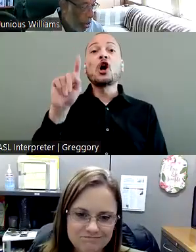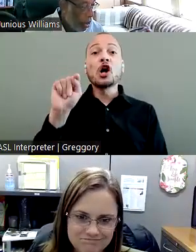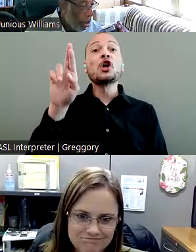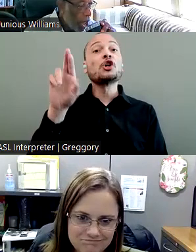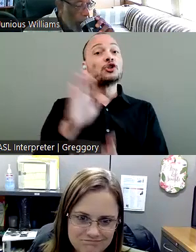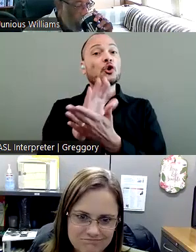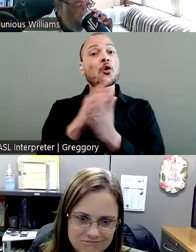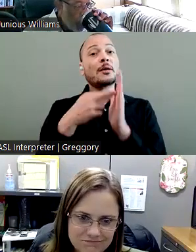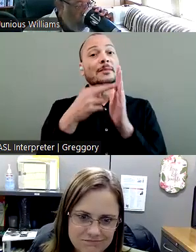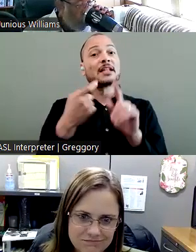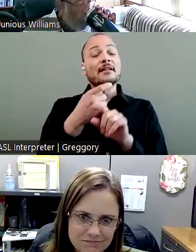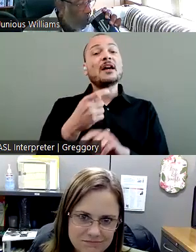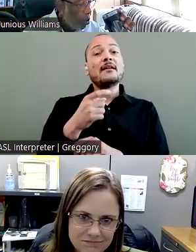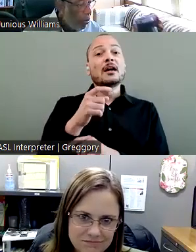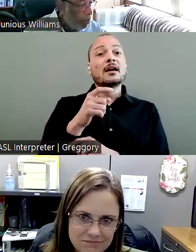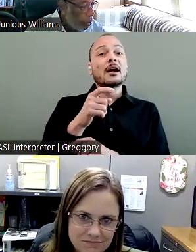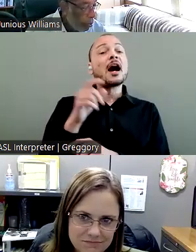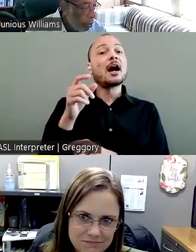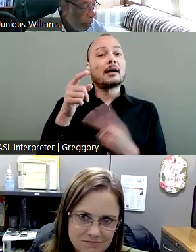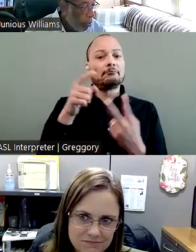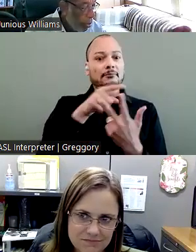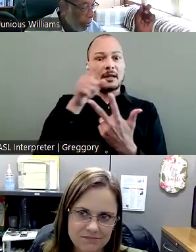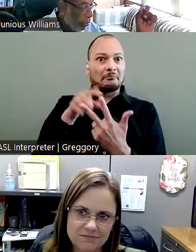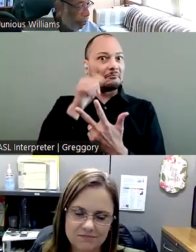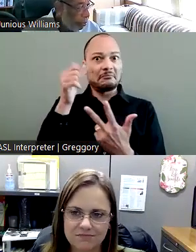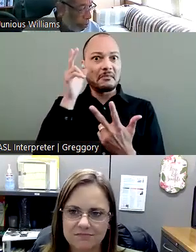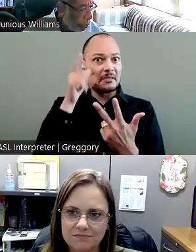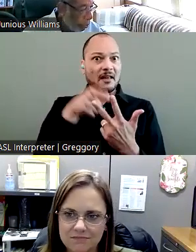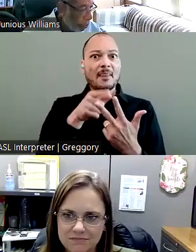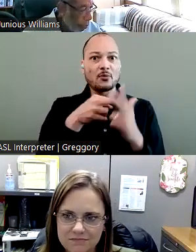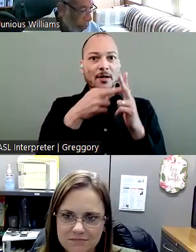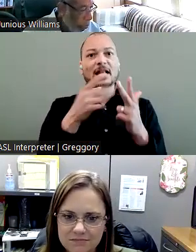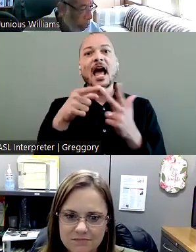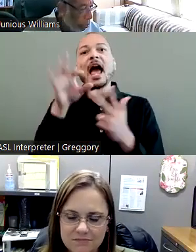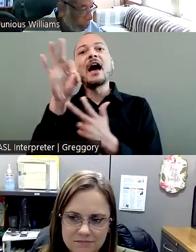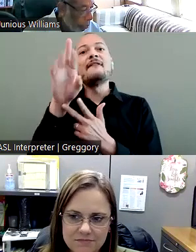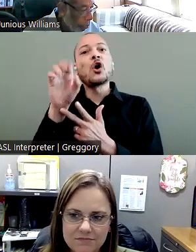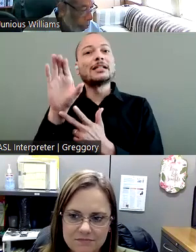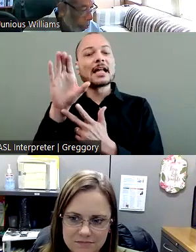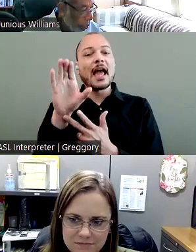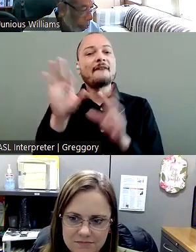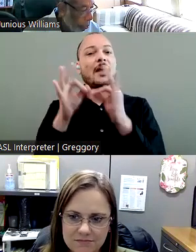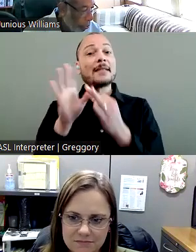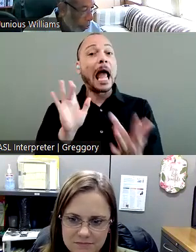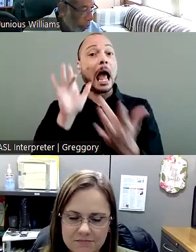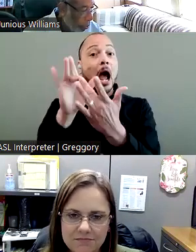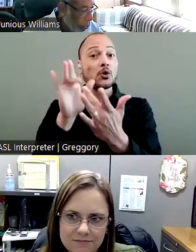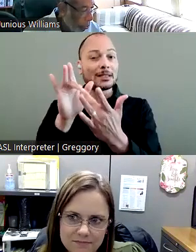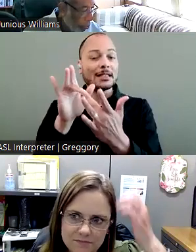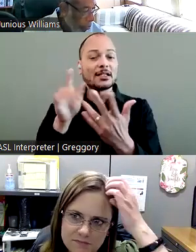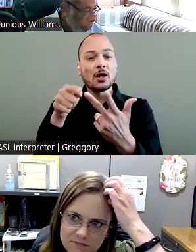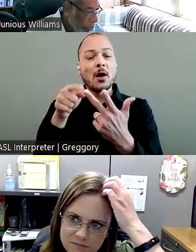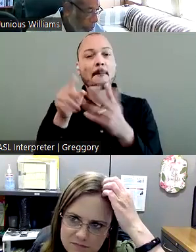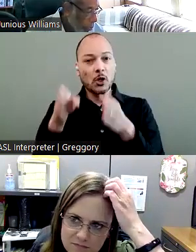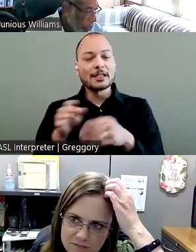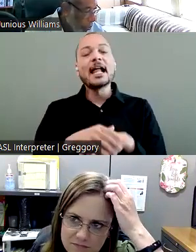a promotora representative, and an FRC Family Resource Center outreach person. And each one looked